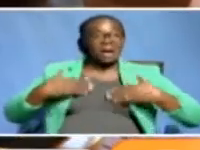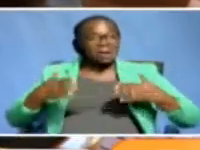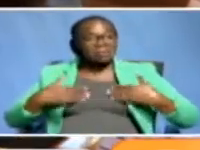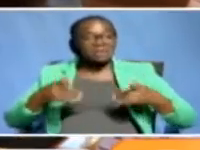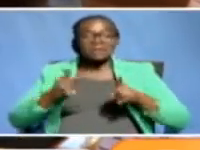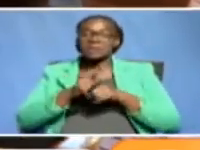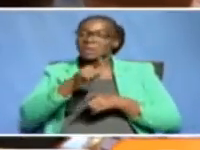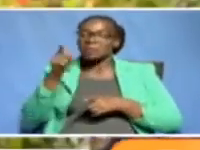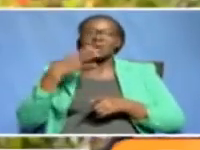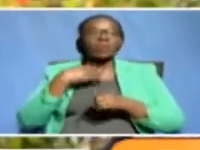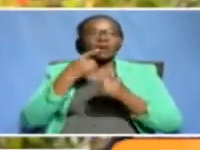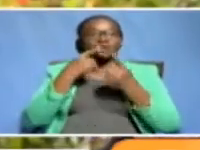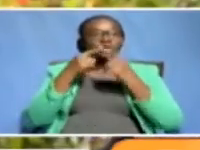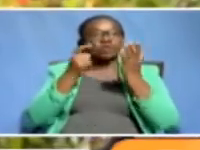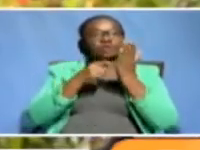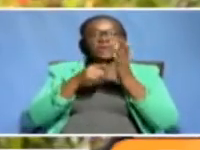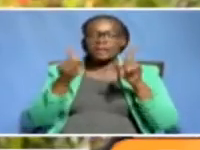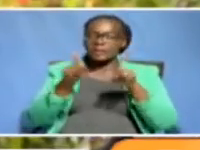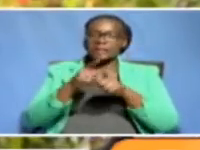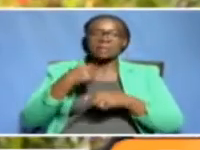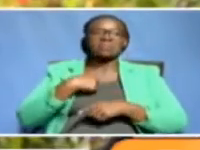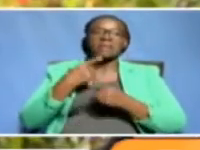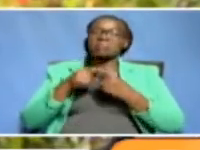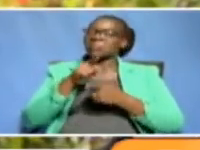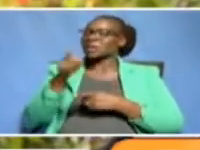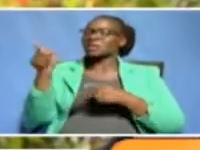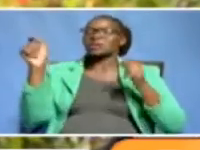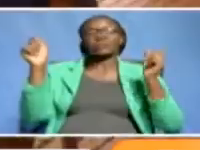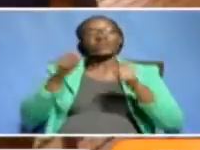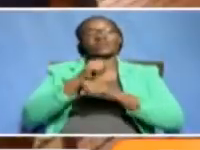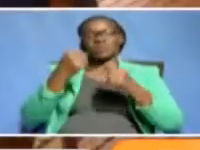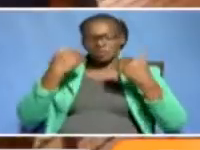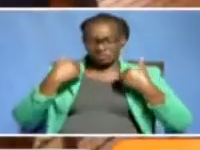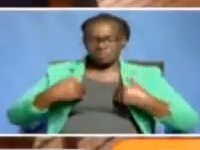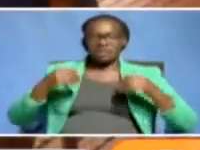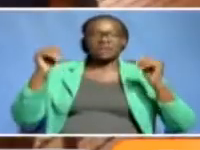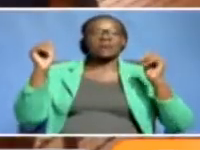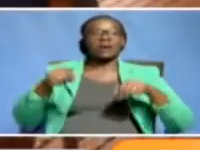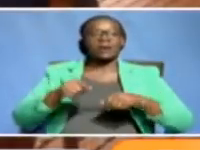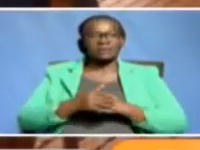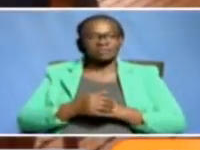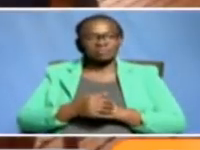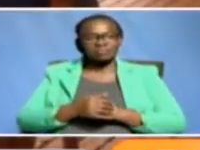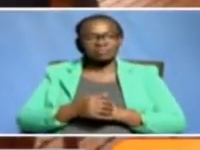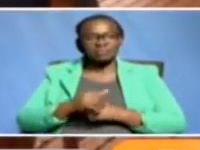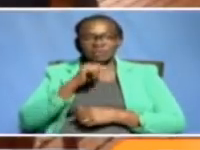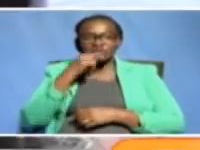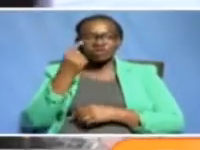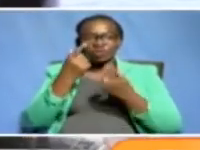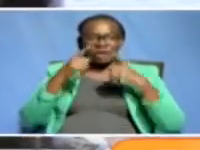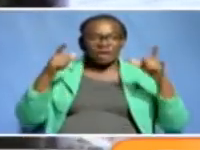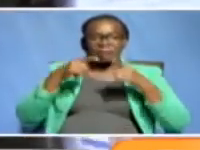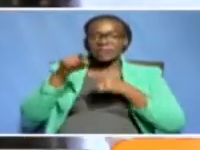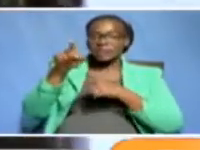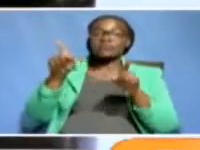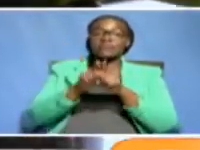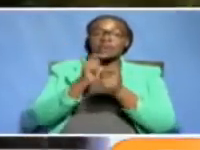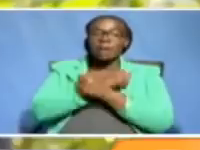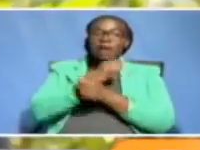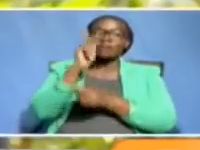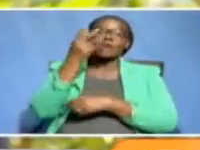wangetaka kuzungumza kwa Kiswahili lakini hawawezi, ninaweza. It's not just the language. He loves Kenyan food